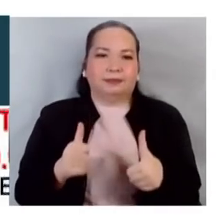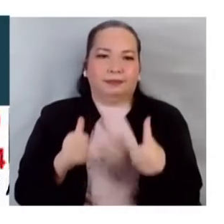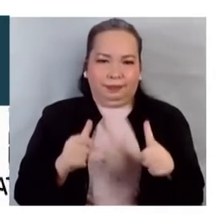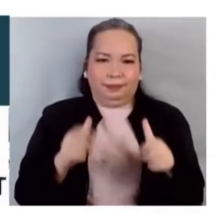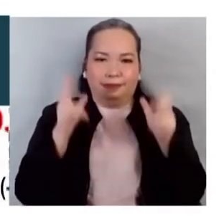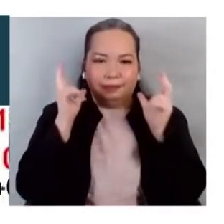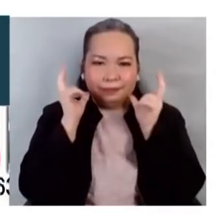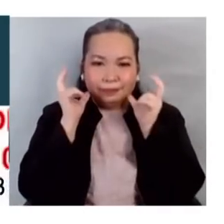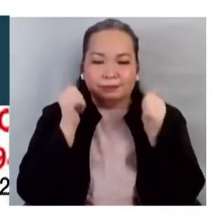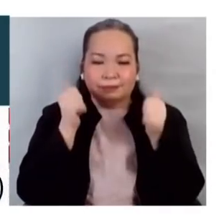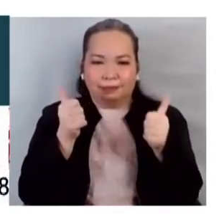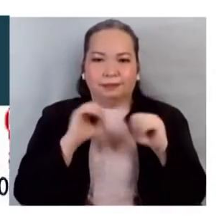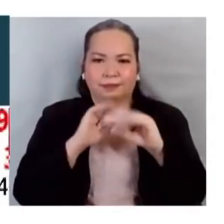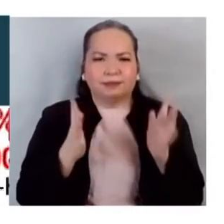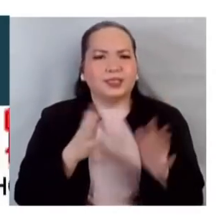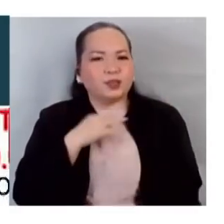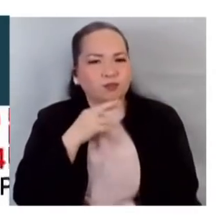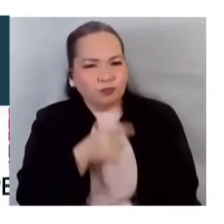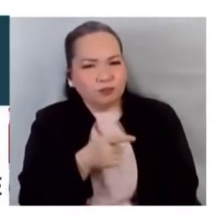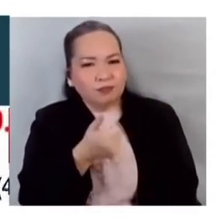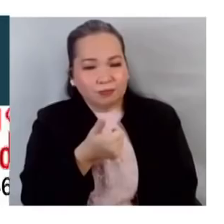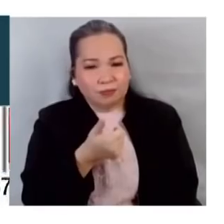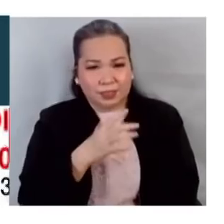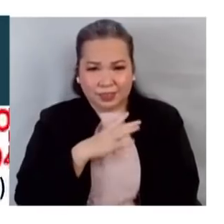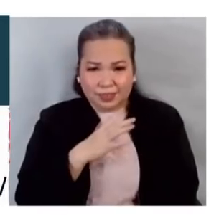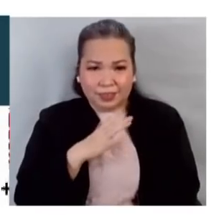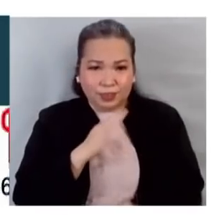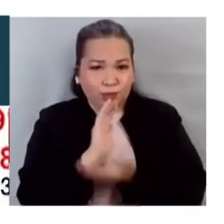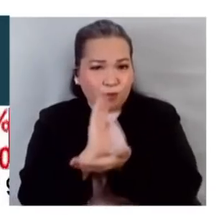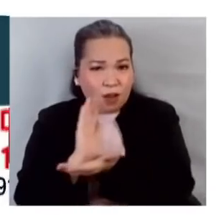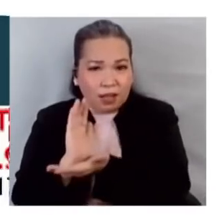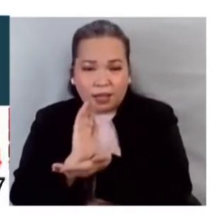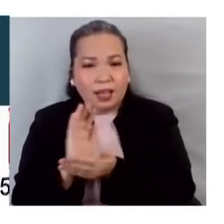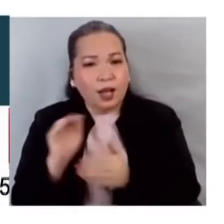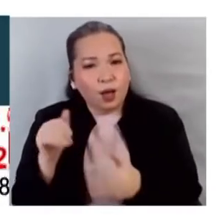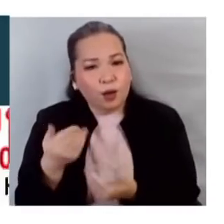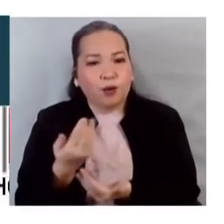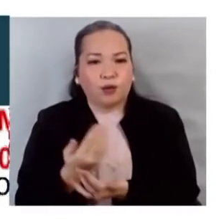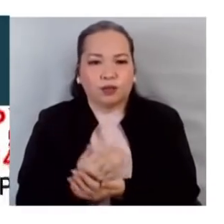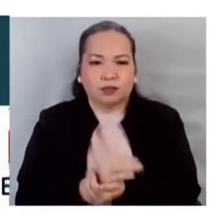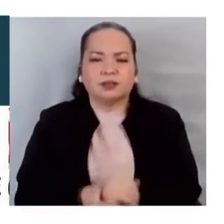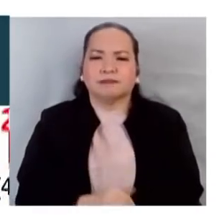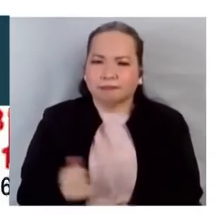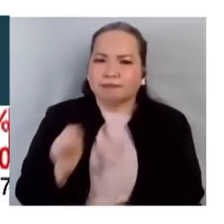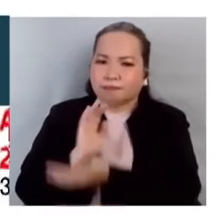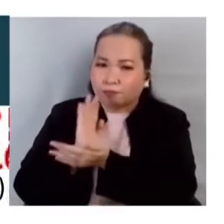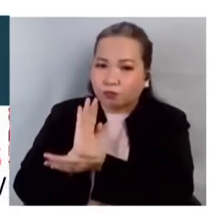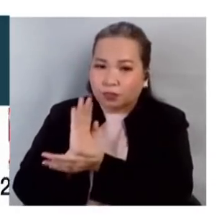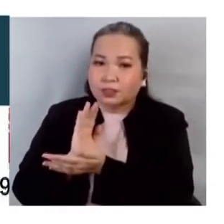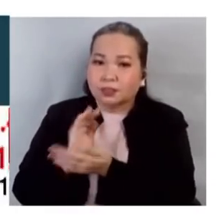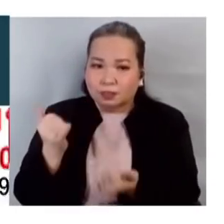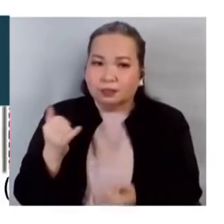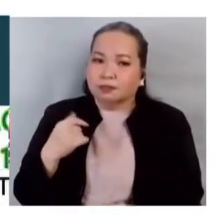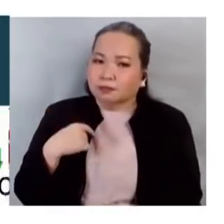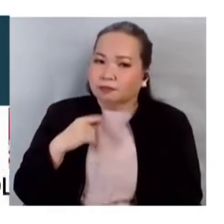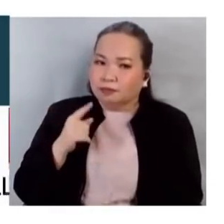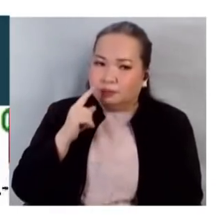okay. Na po namin kayo. Kamusta na po ang Boracay? Yes, ang Boracay sa ngayon ay